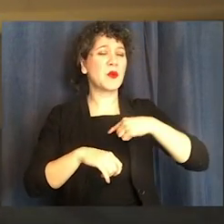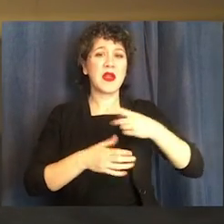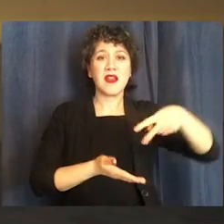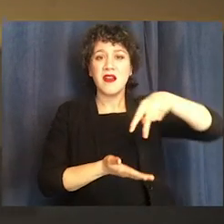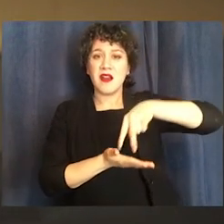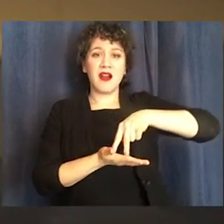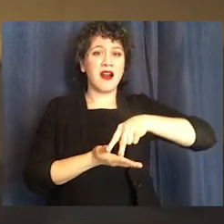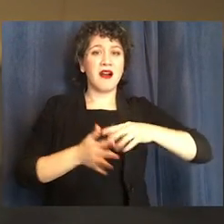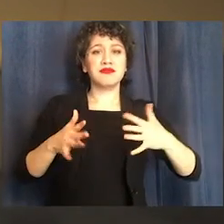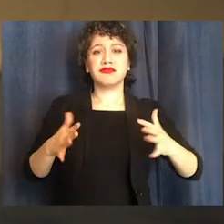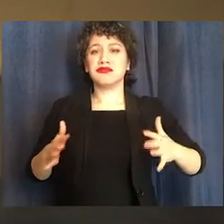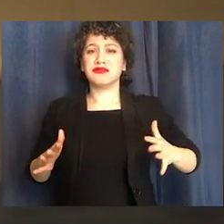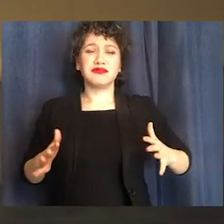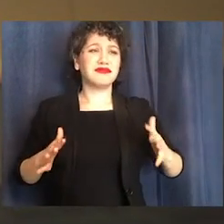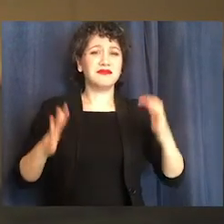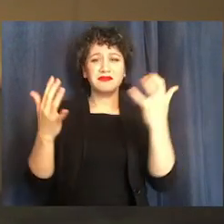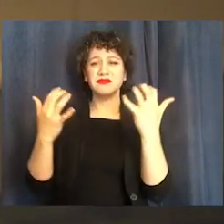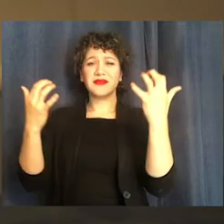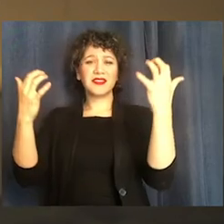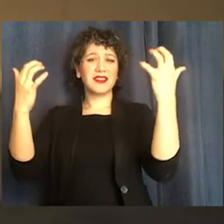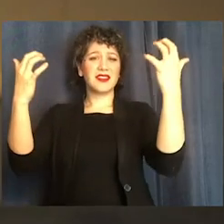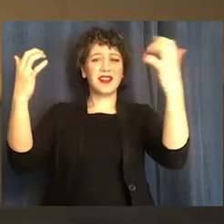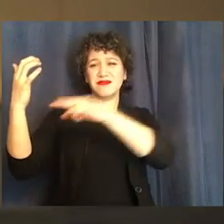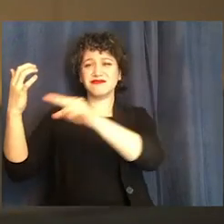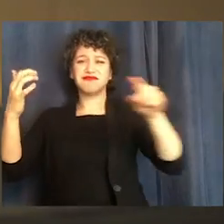We were the kings and the queens,